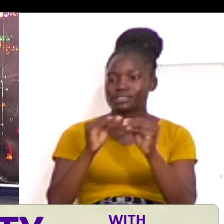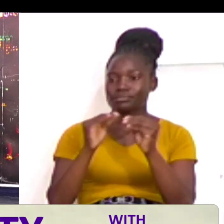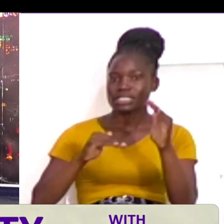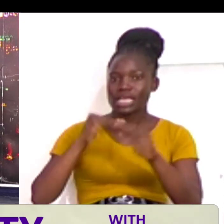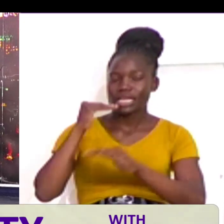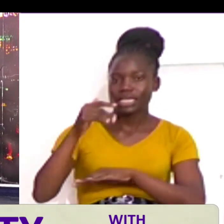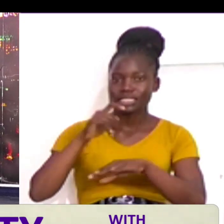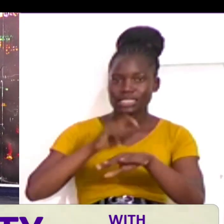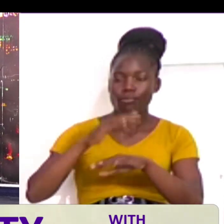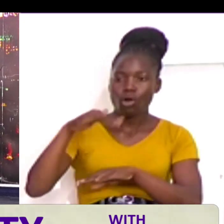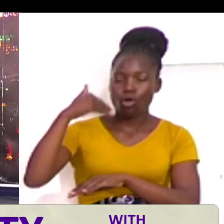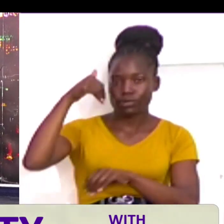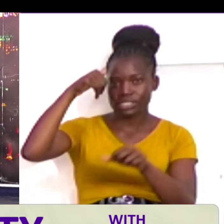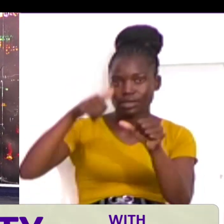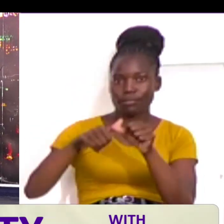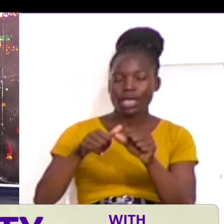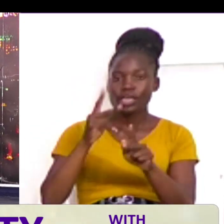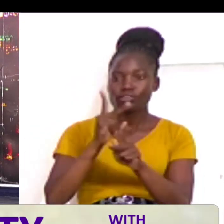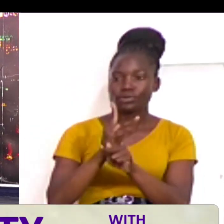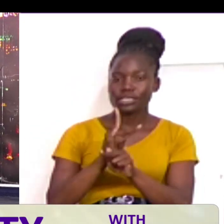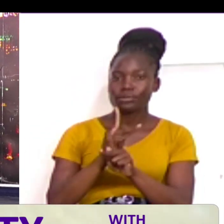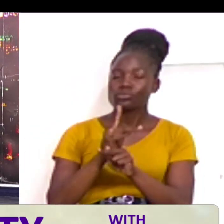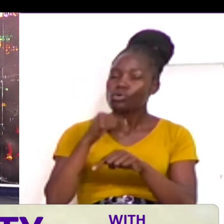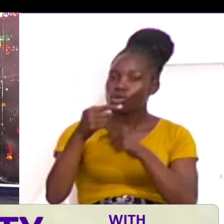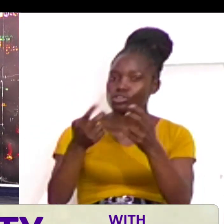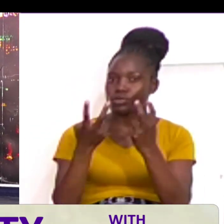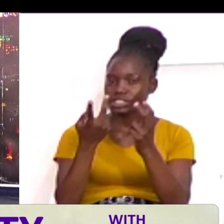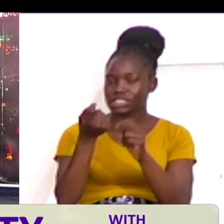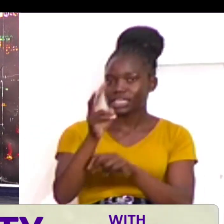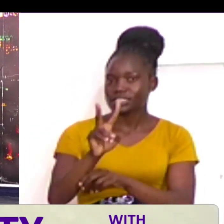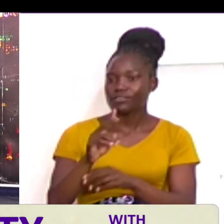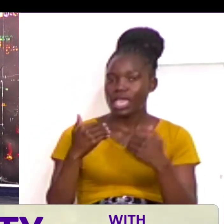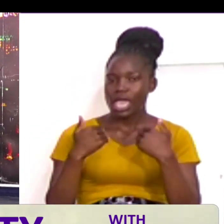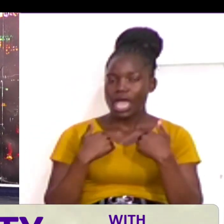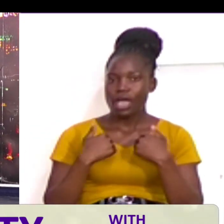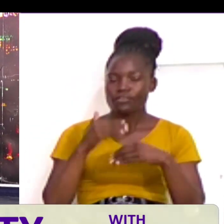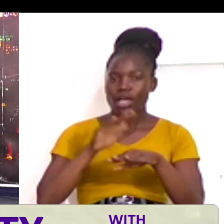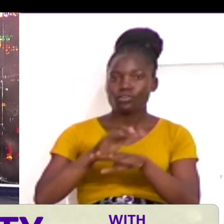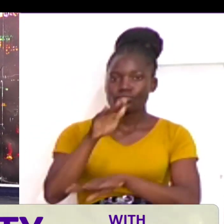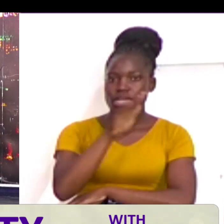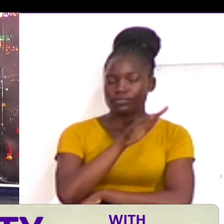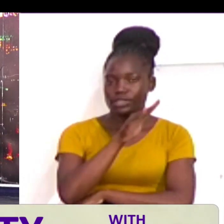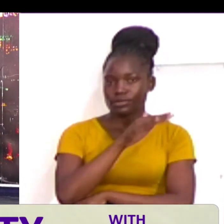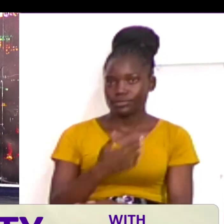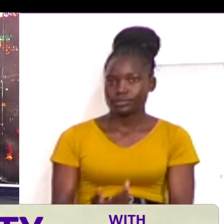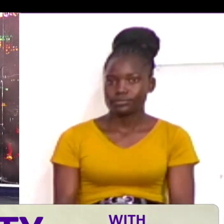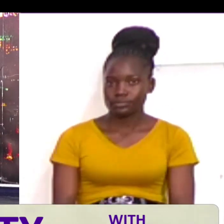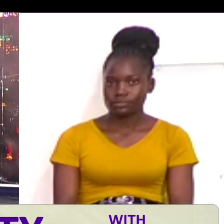time, always remember to keep it Science TV. Have yourself a good afternoon.